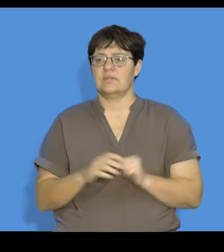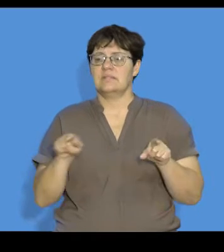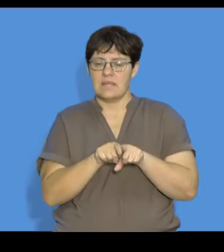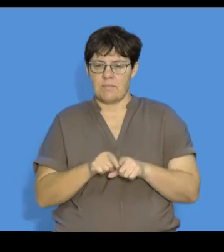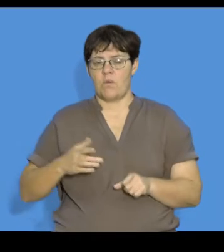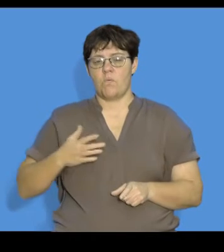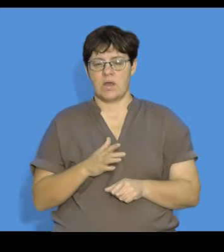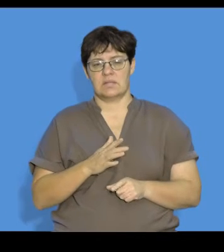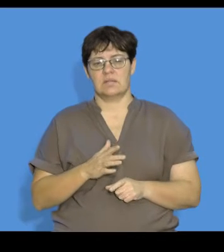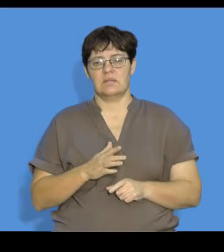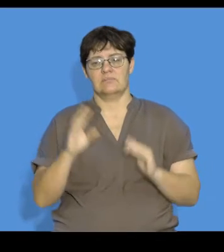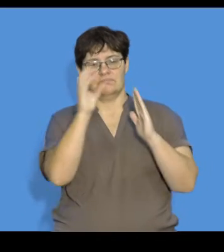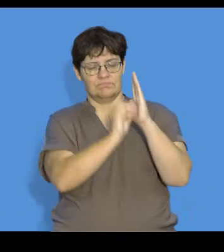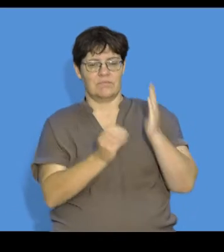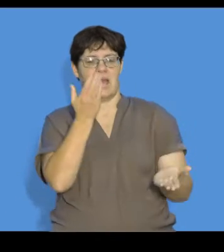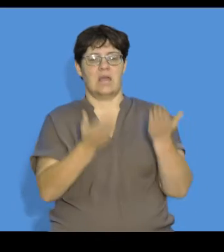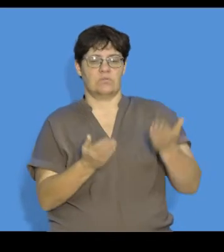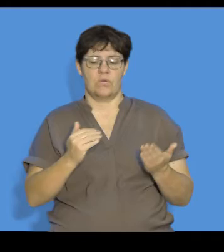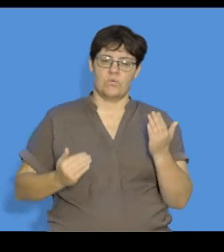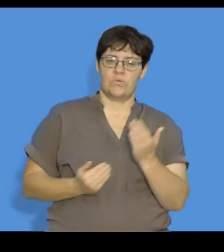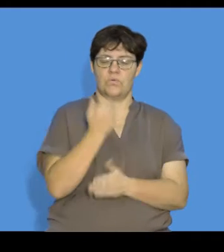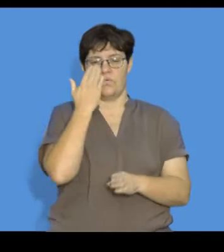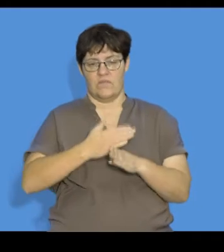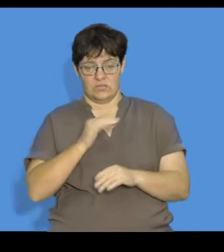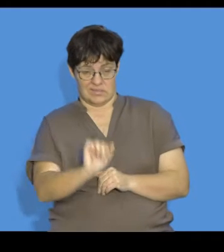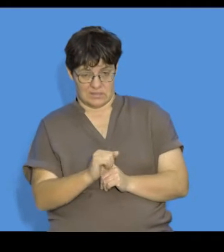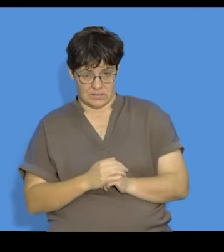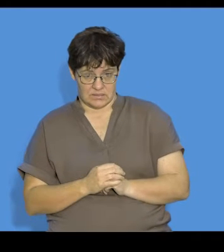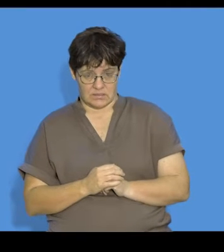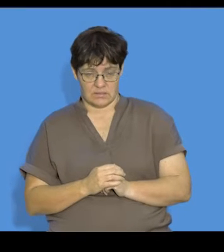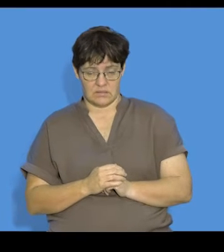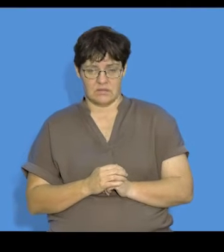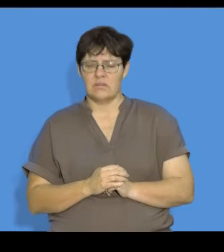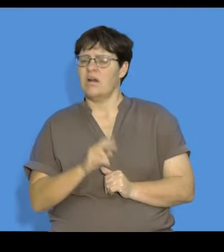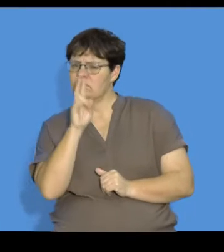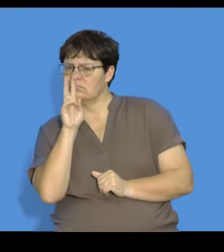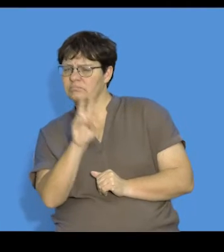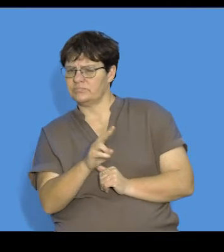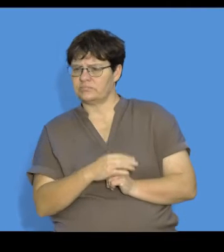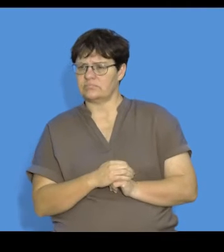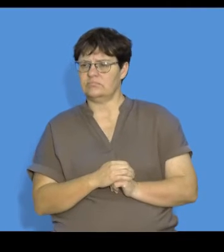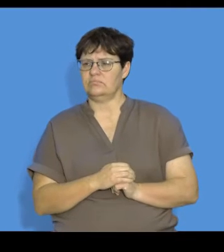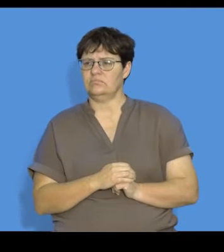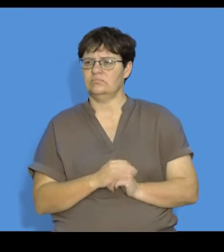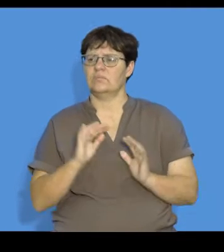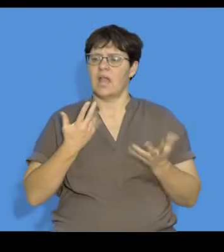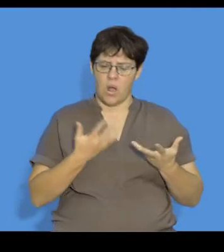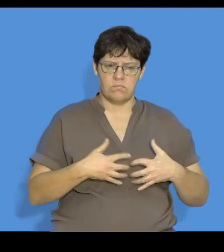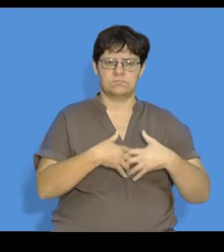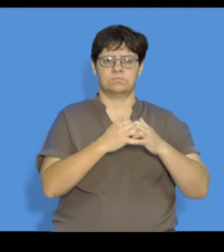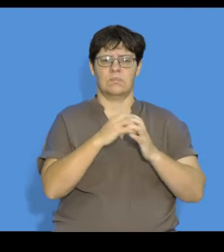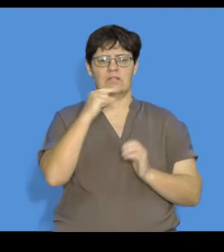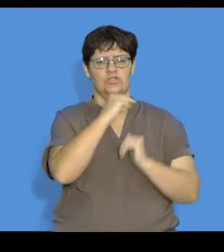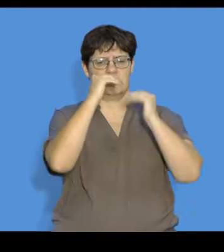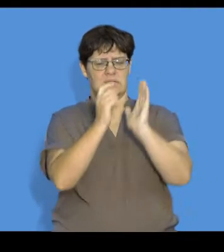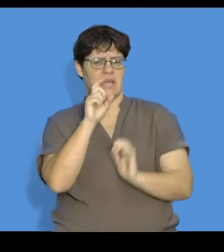Now, they will also want us to write the equation of the new function. To do that, you need to look at how did